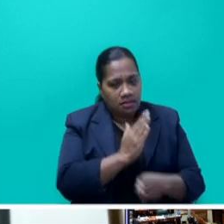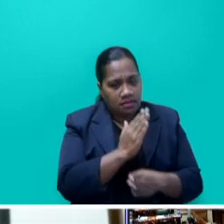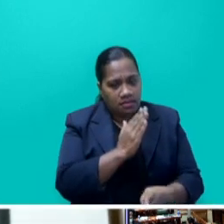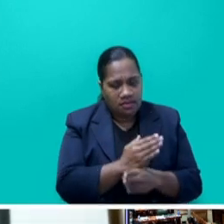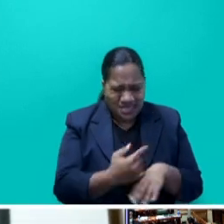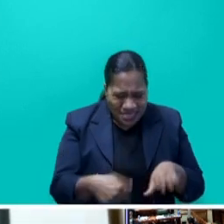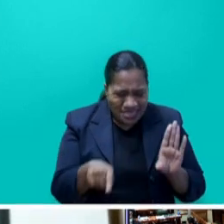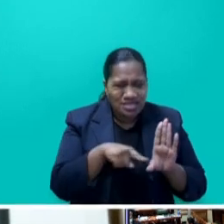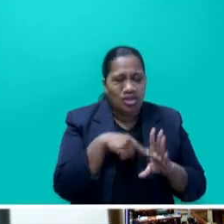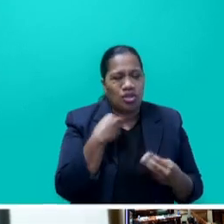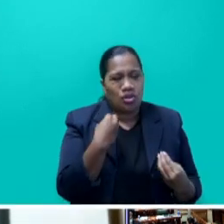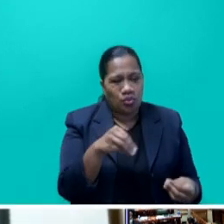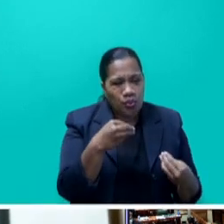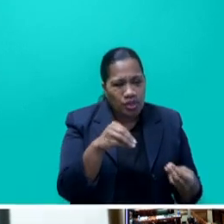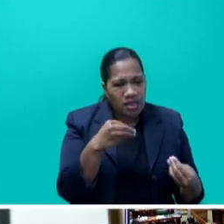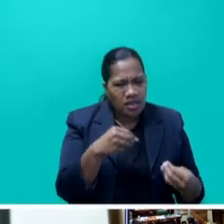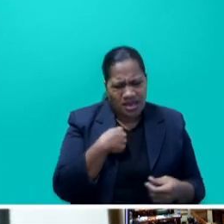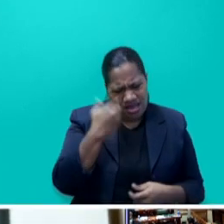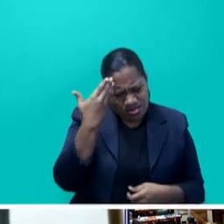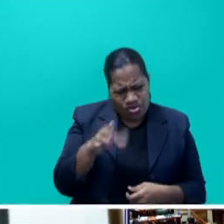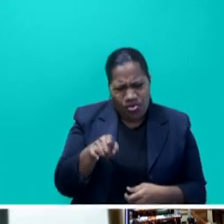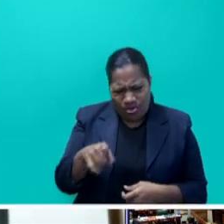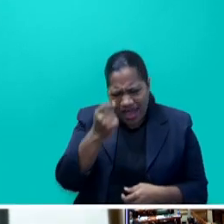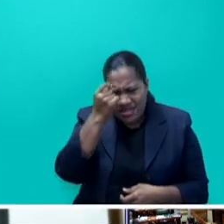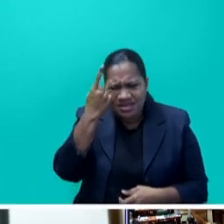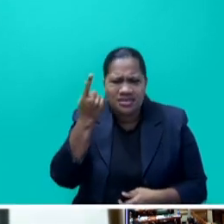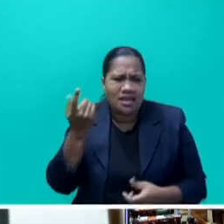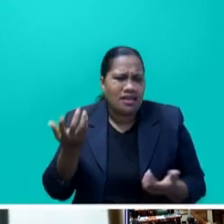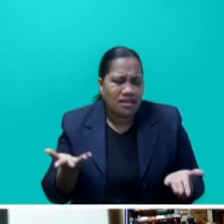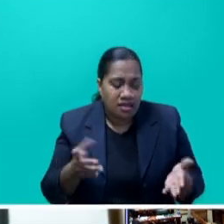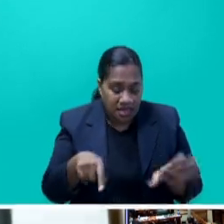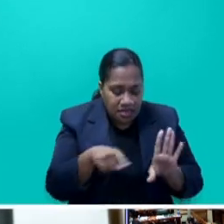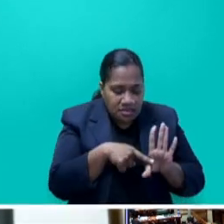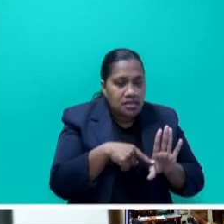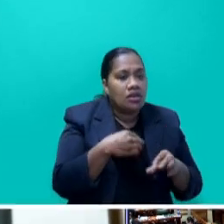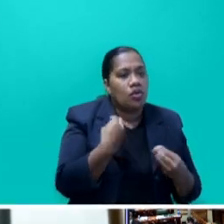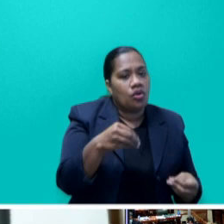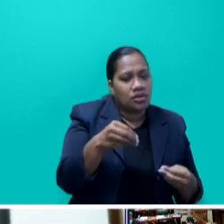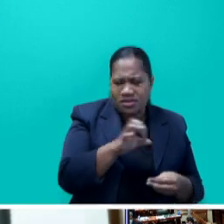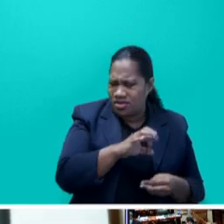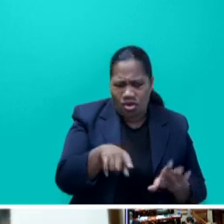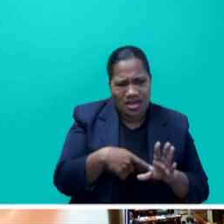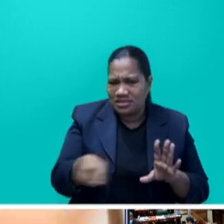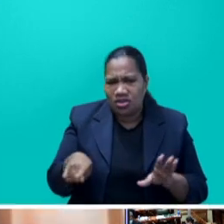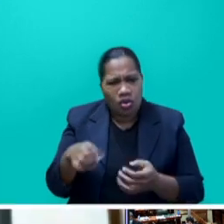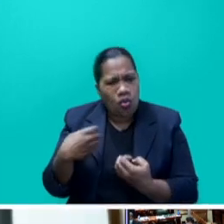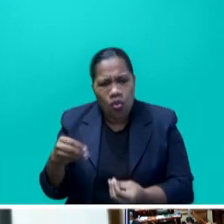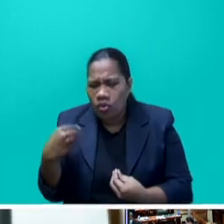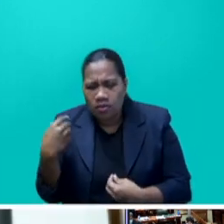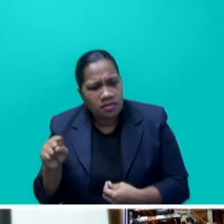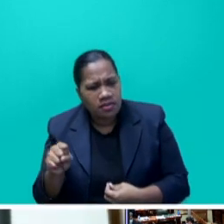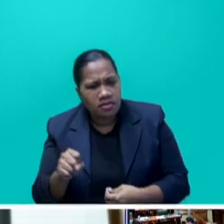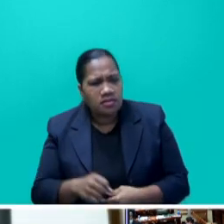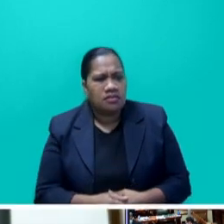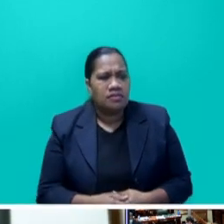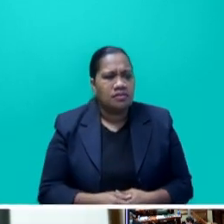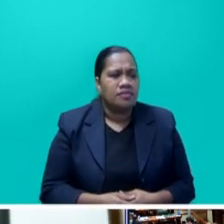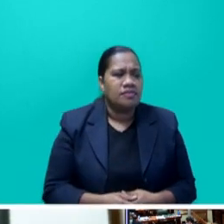internal audit. I do not know whether he understands that. This is internal audit, not external audit. Auditor General does the external